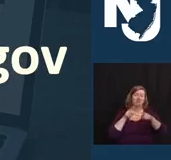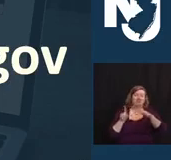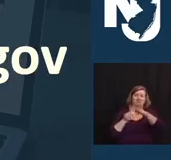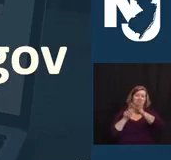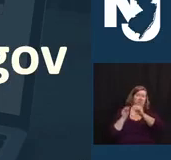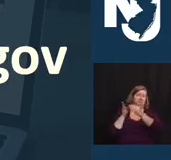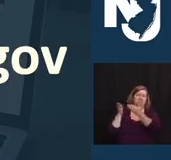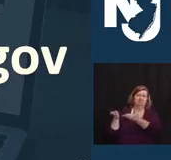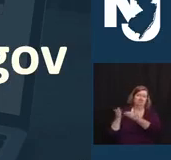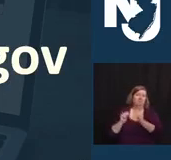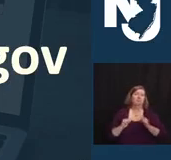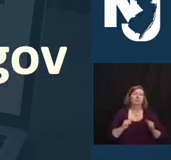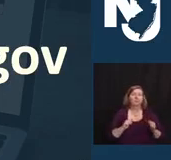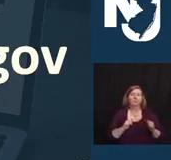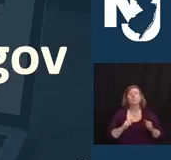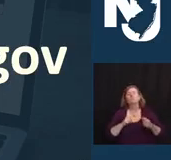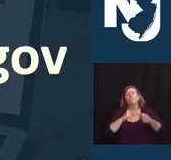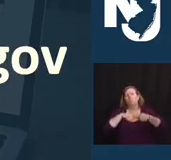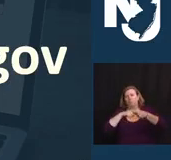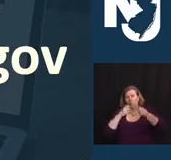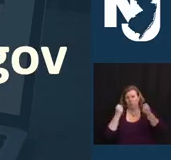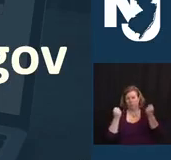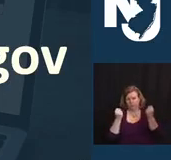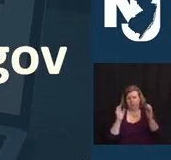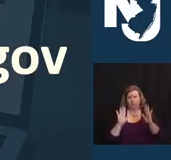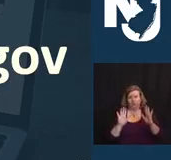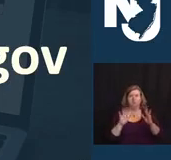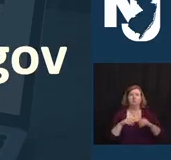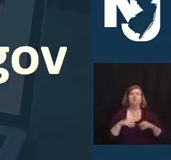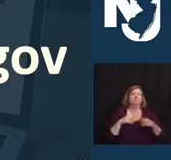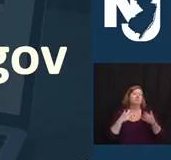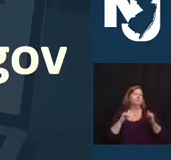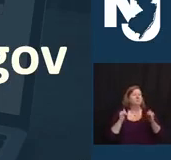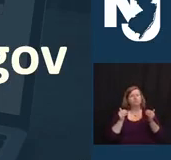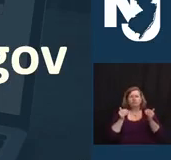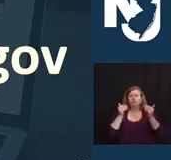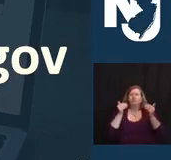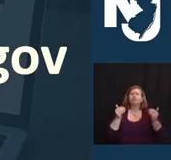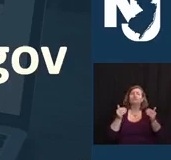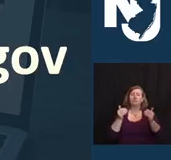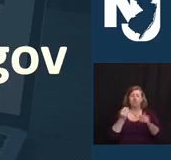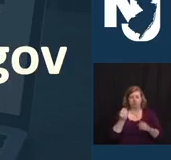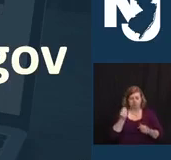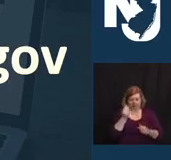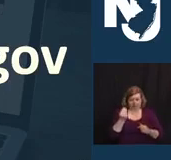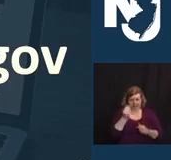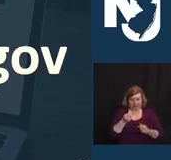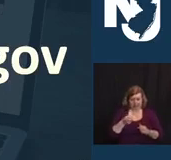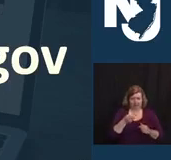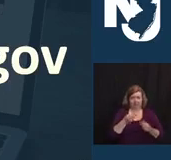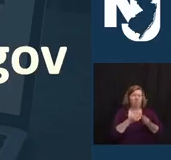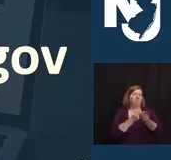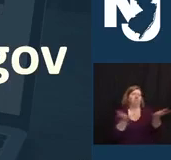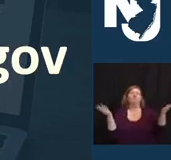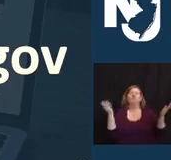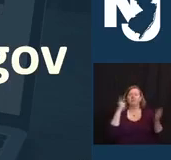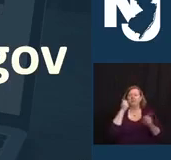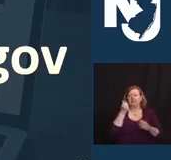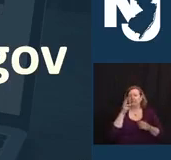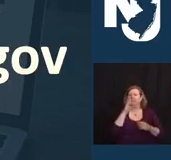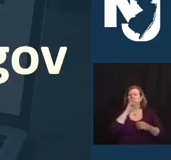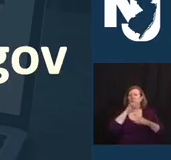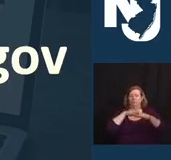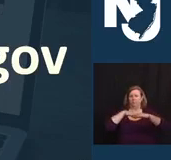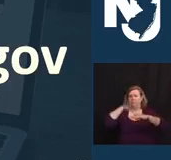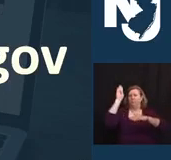effect on Monday's opening of vaccine eligibility to all New Jerseyans age 16 and over. We will keep